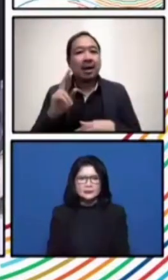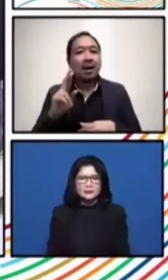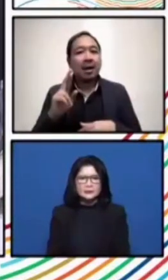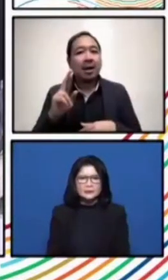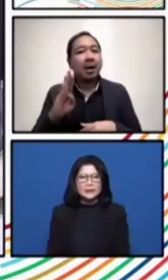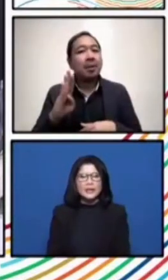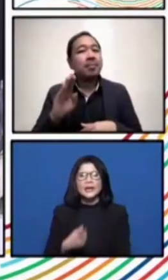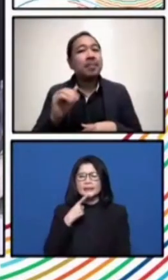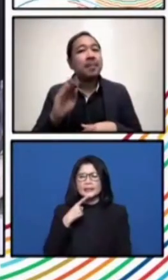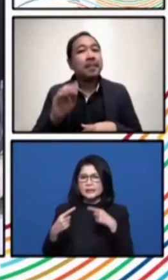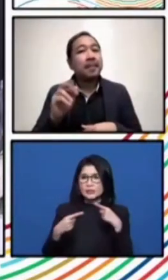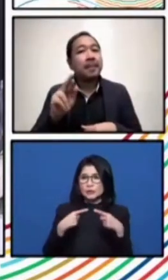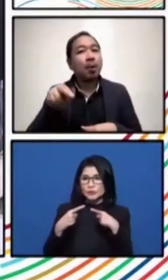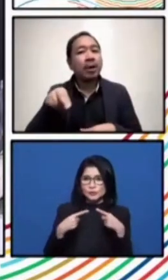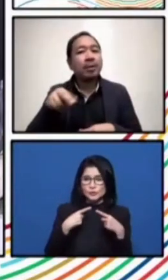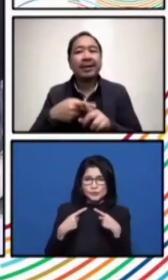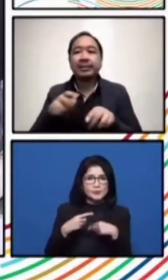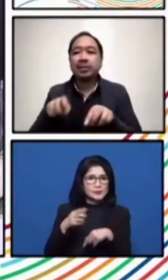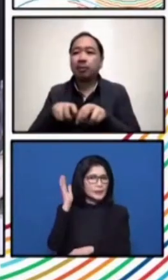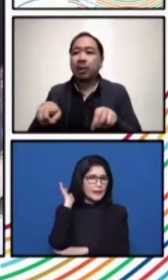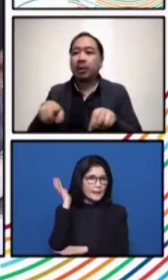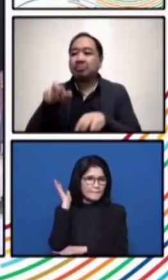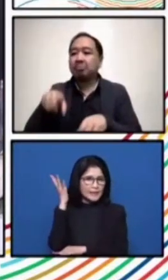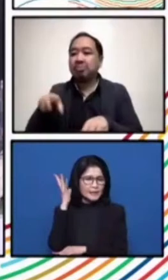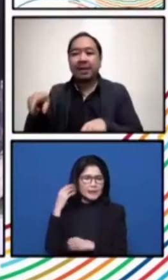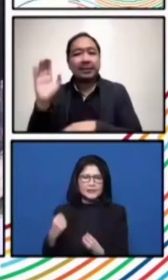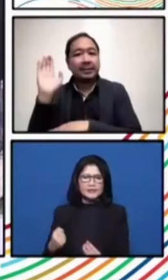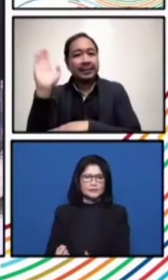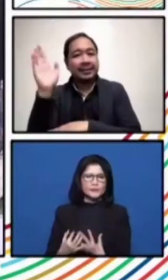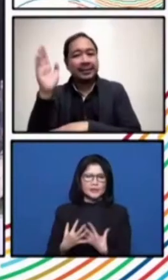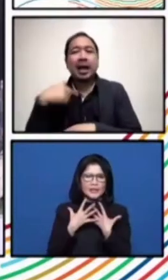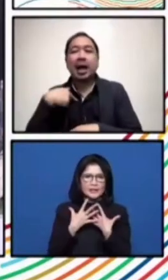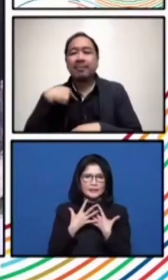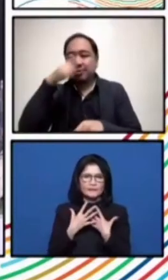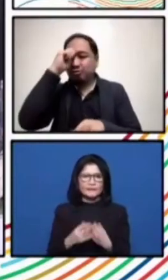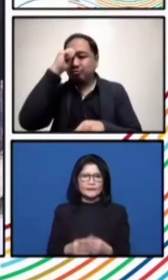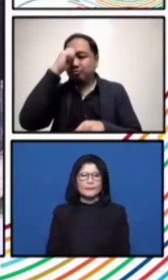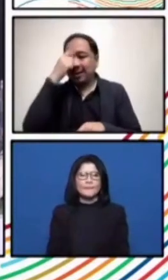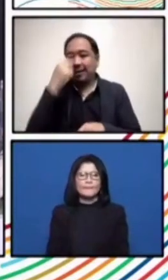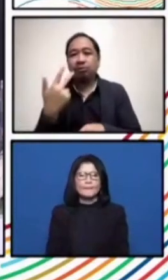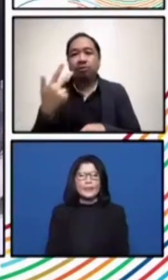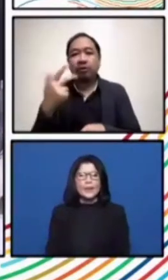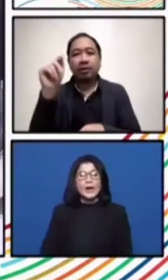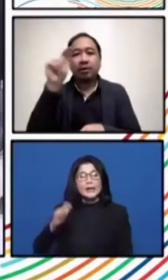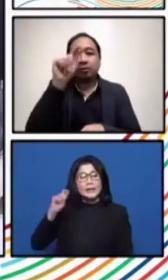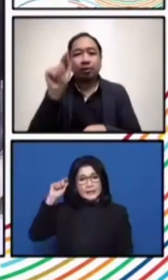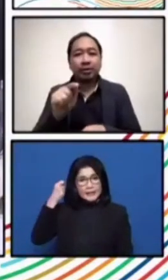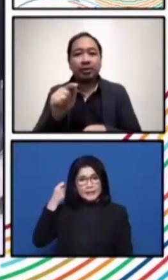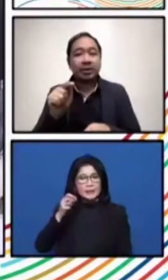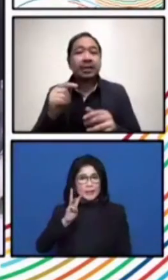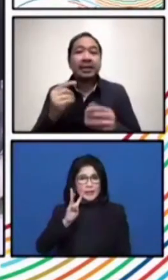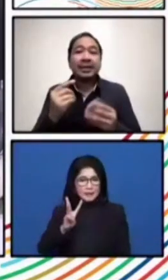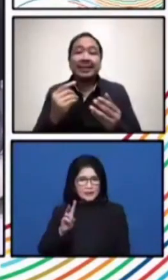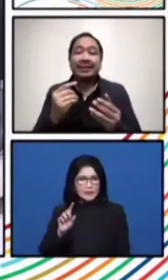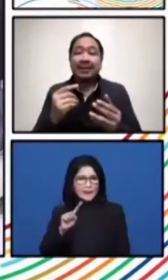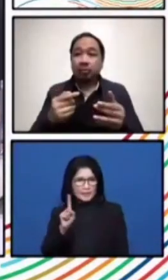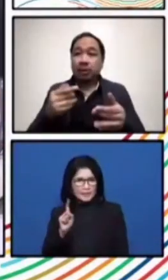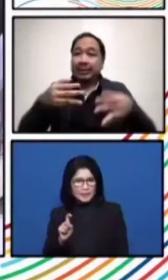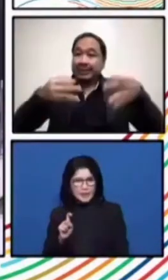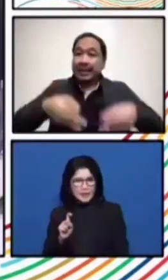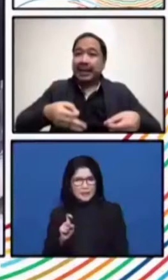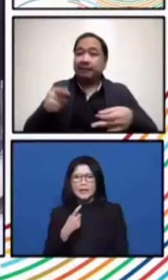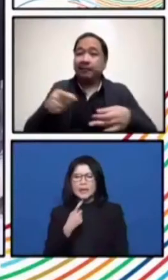discussion I think I will always remember three questions when making decisions for people with disabilities